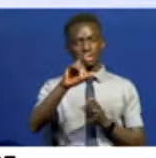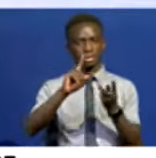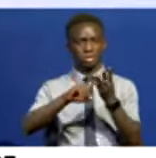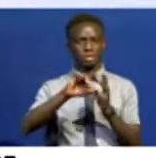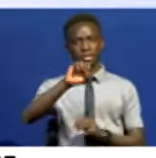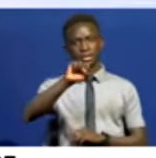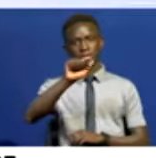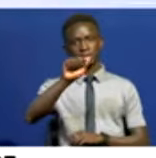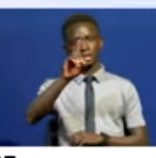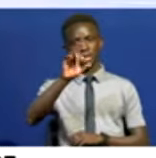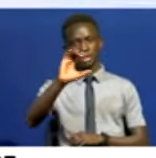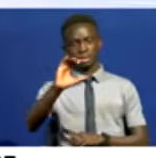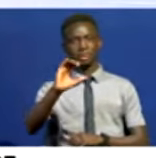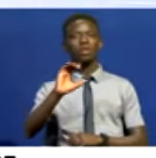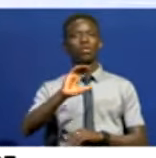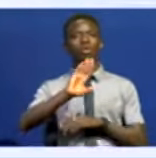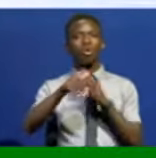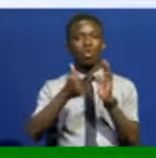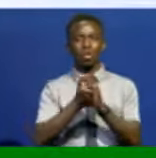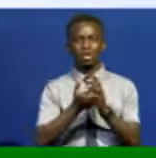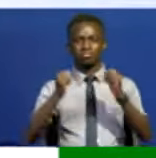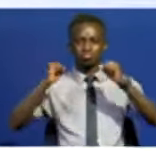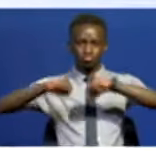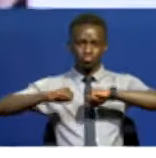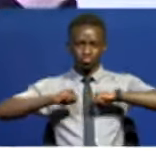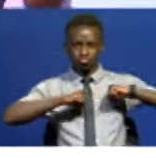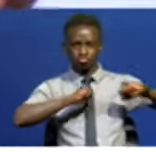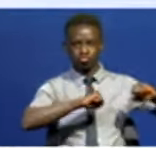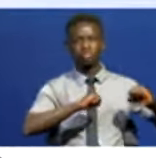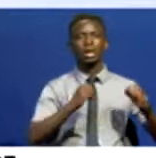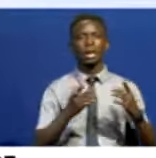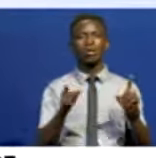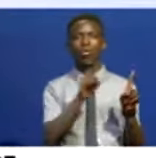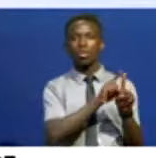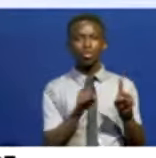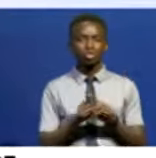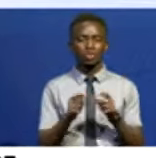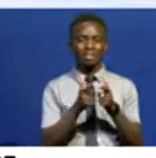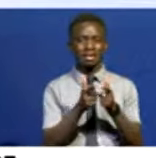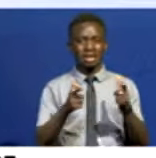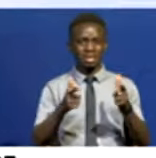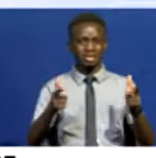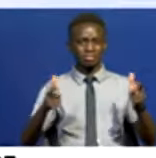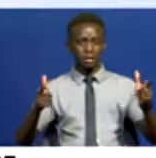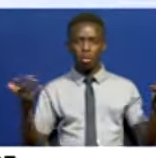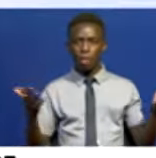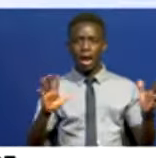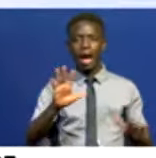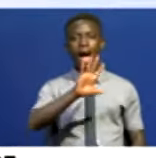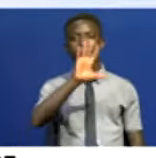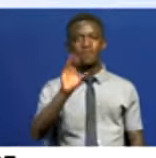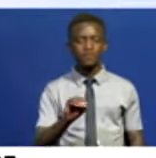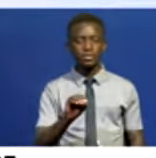tripartite treaty agreement, and also the expanded Africa Continental Free Trade